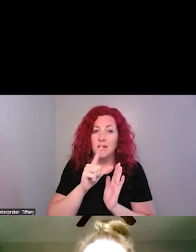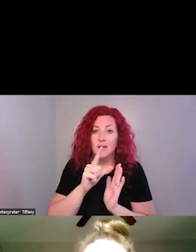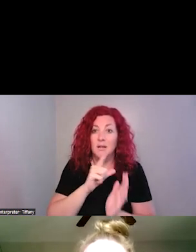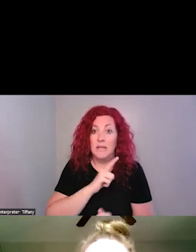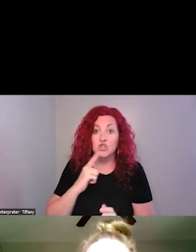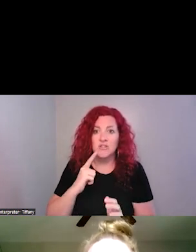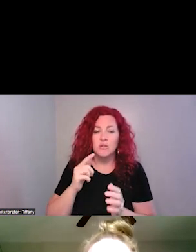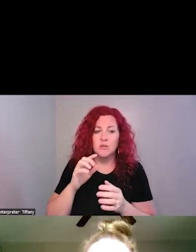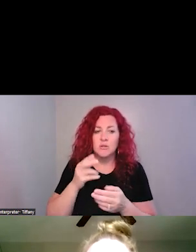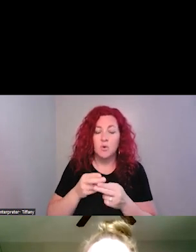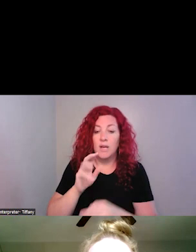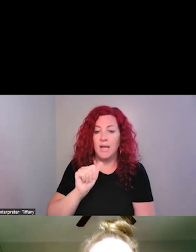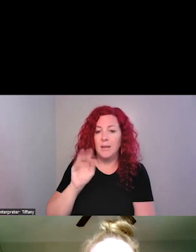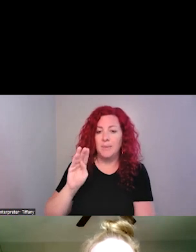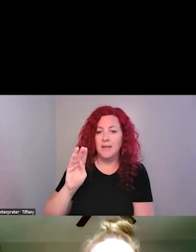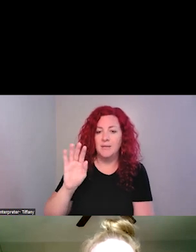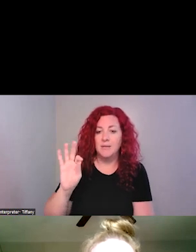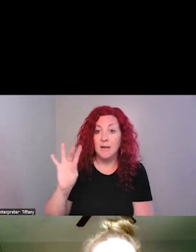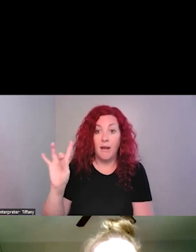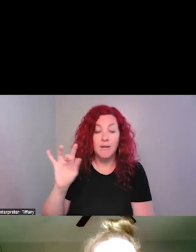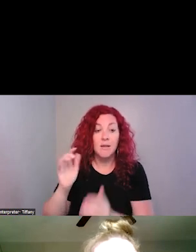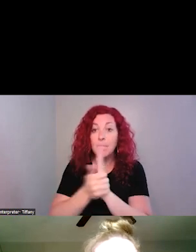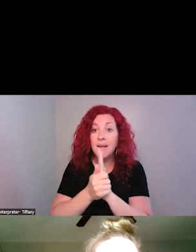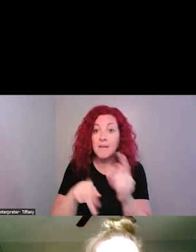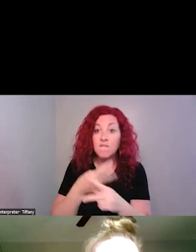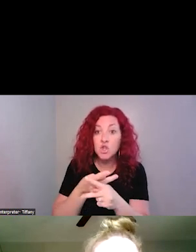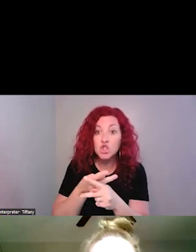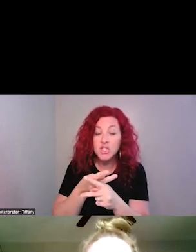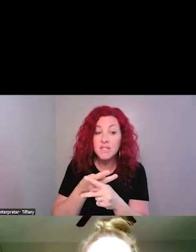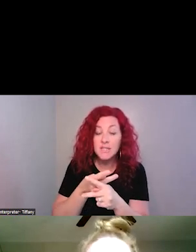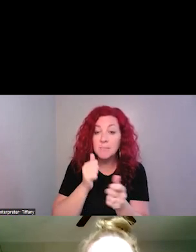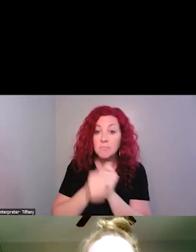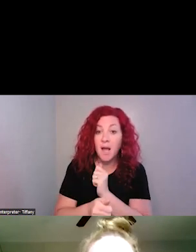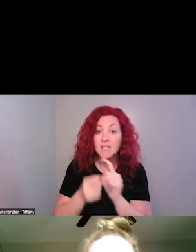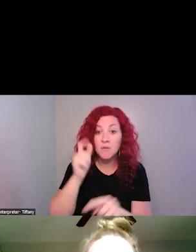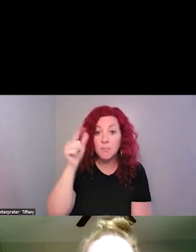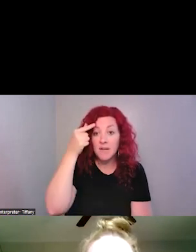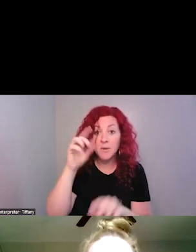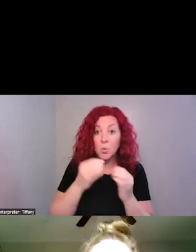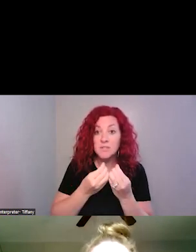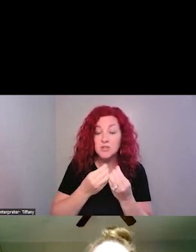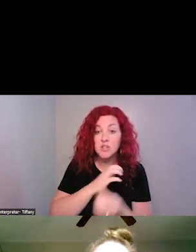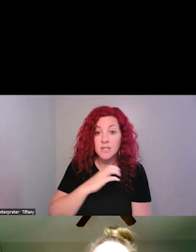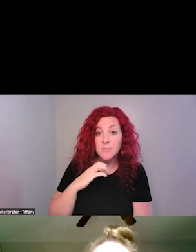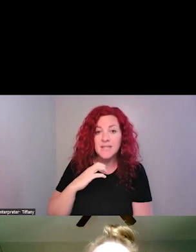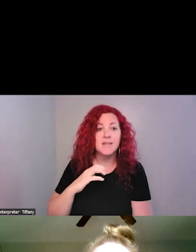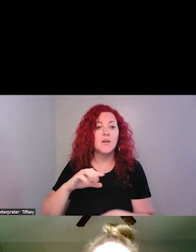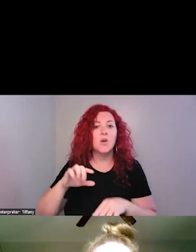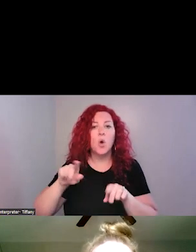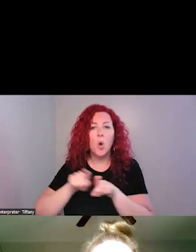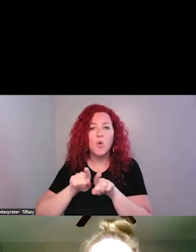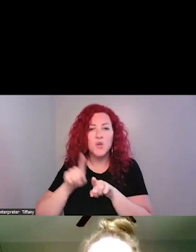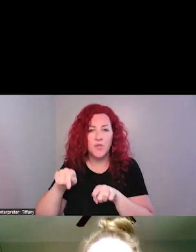amended version of that recently passed out of the Governmental Organization Committee and is also being heard this week in